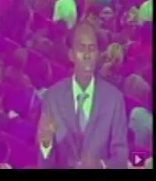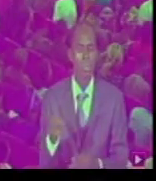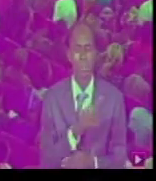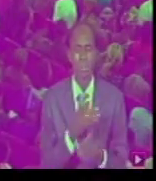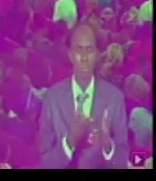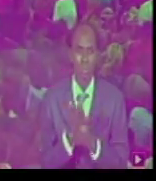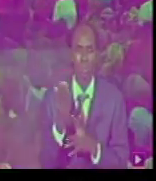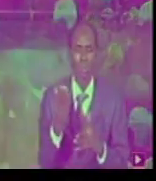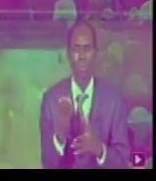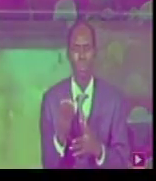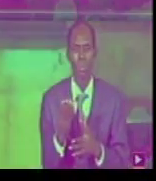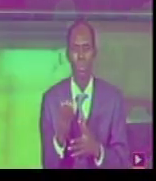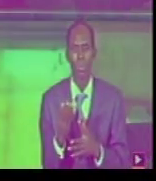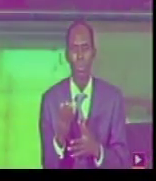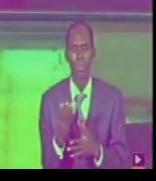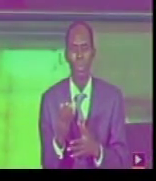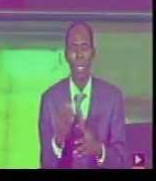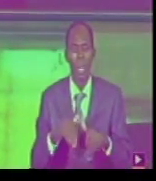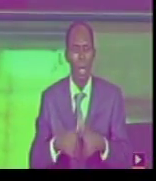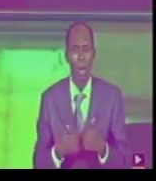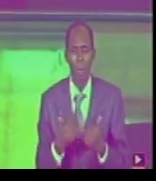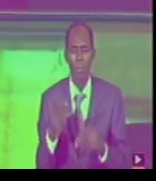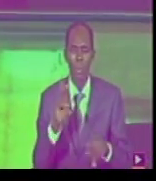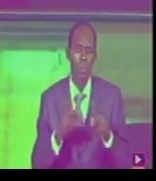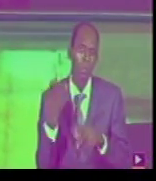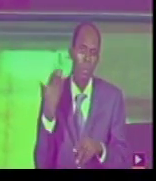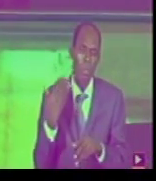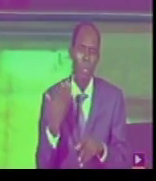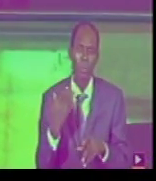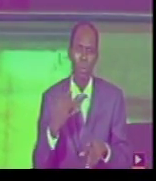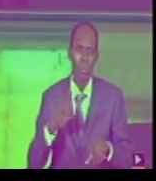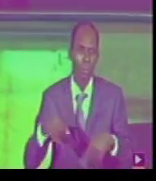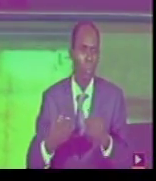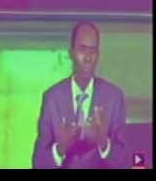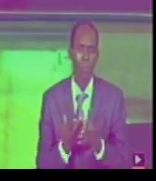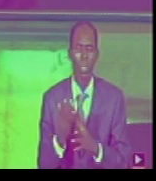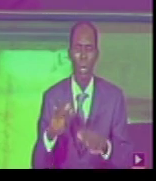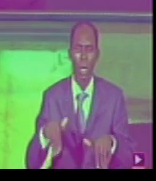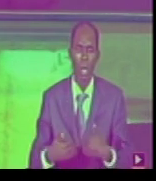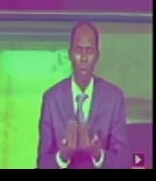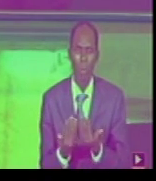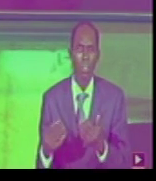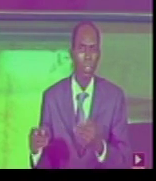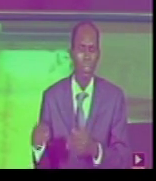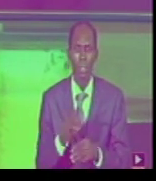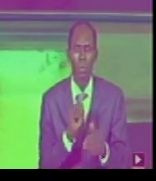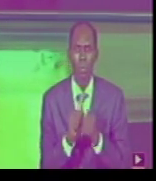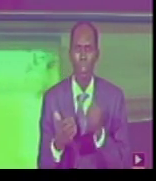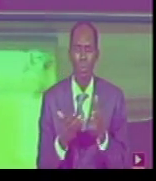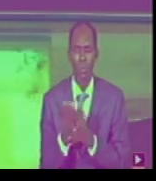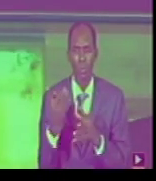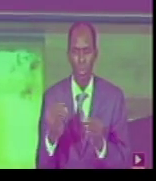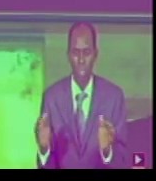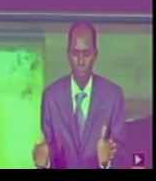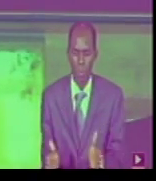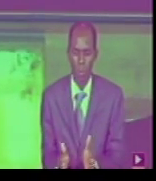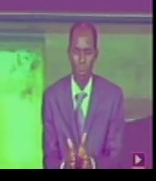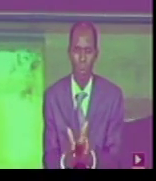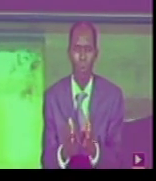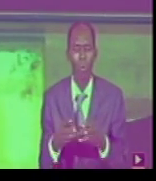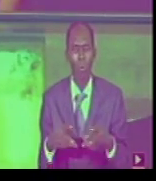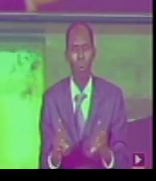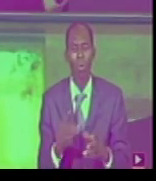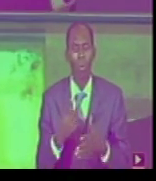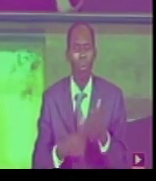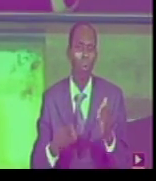past. How did they get through? How did they walk the narrow way? What was their strength? What was their